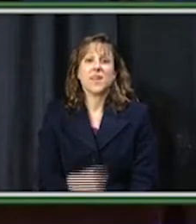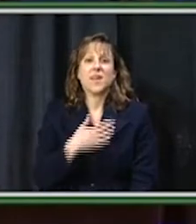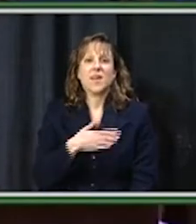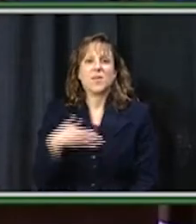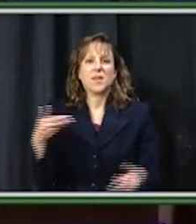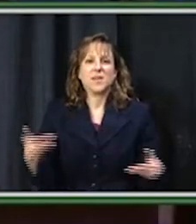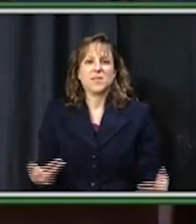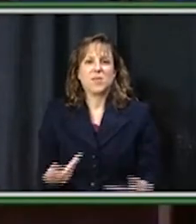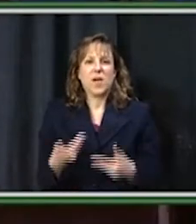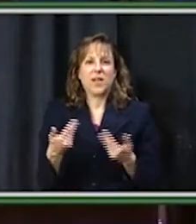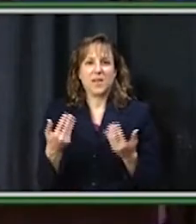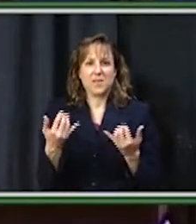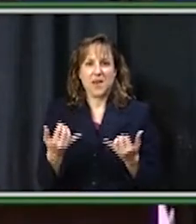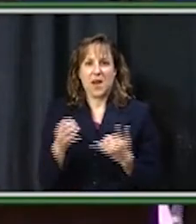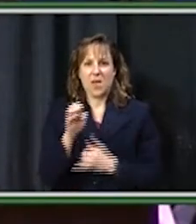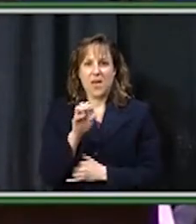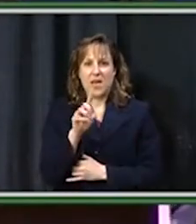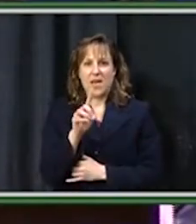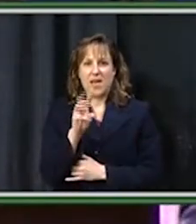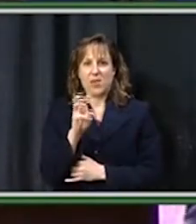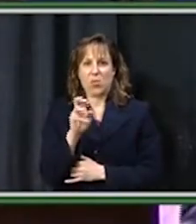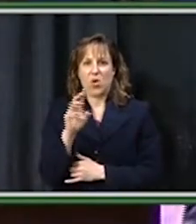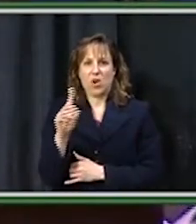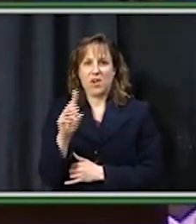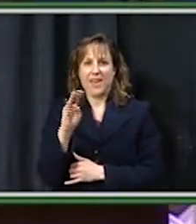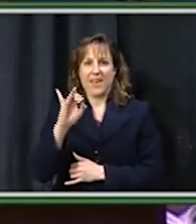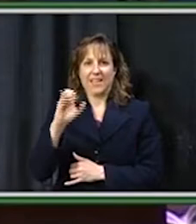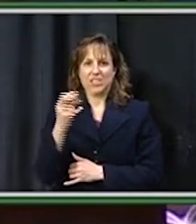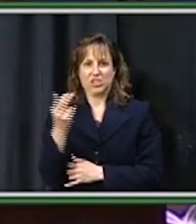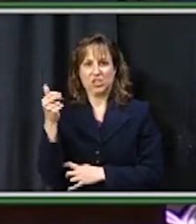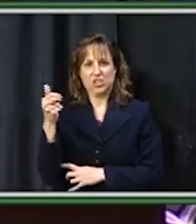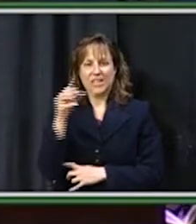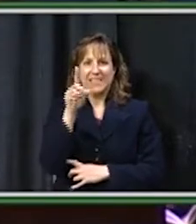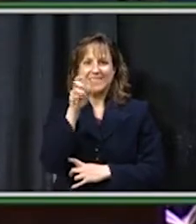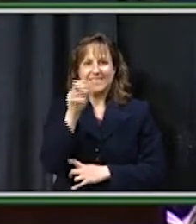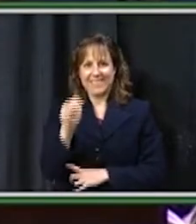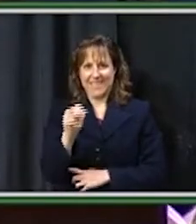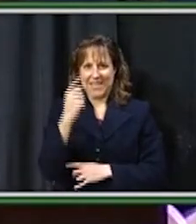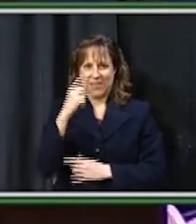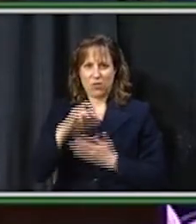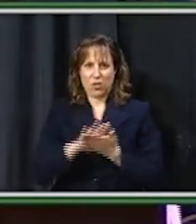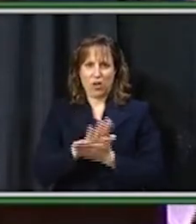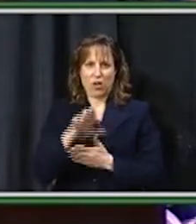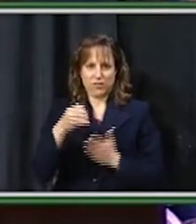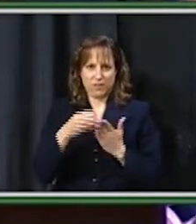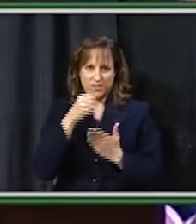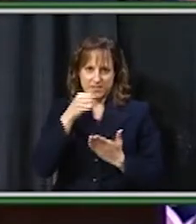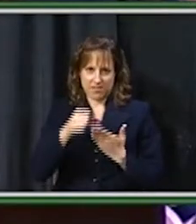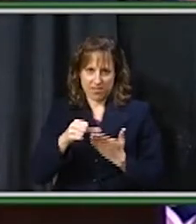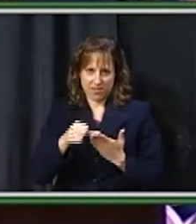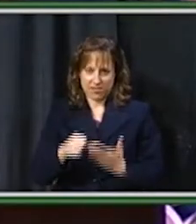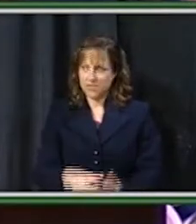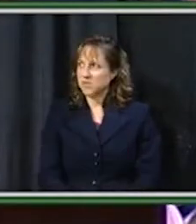To the podium, Edward Inch, Dean of the College of Arts and Letters.